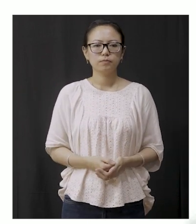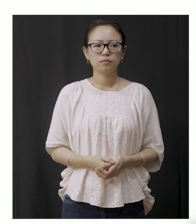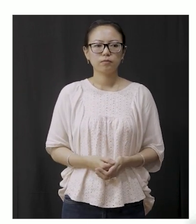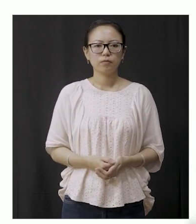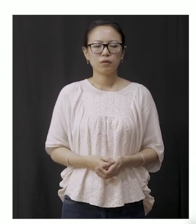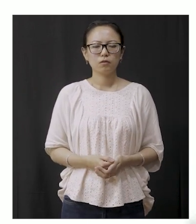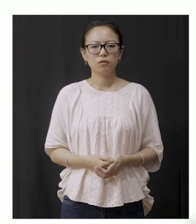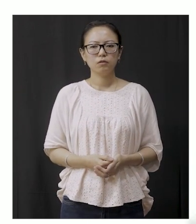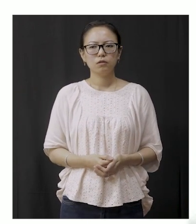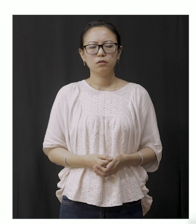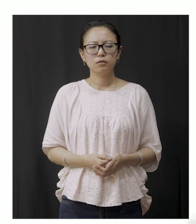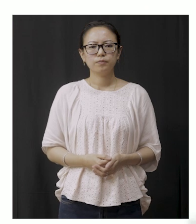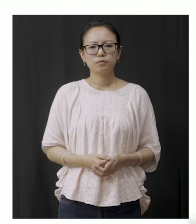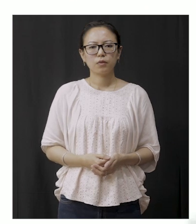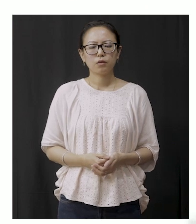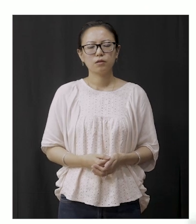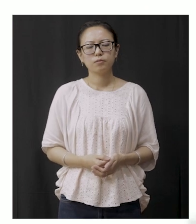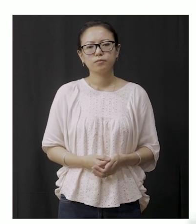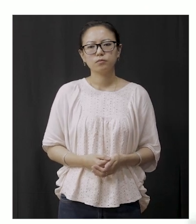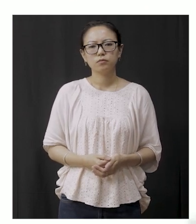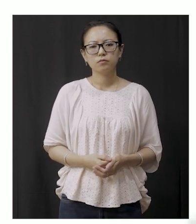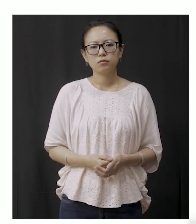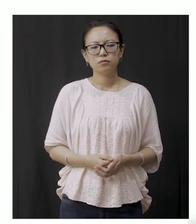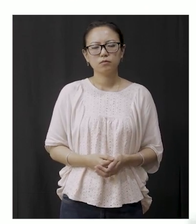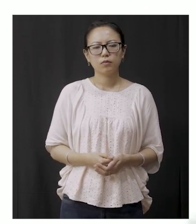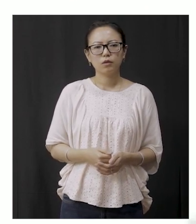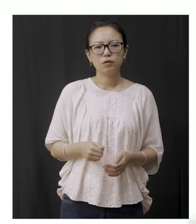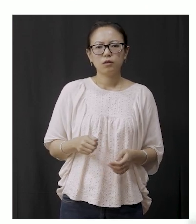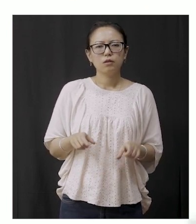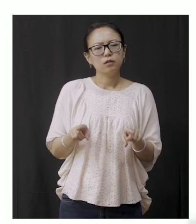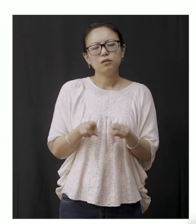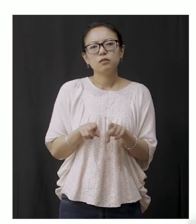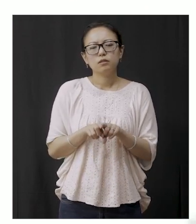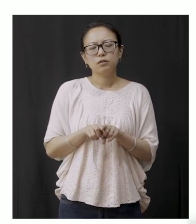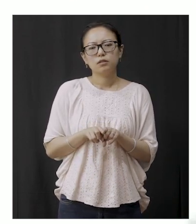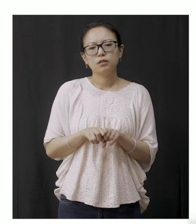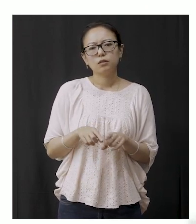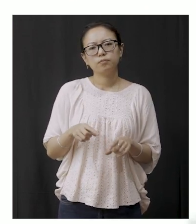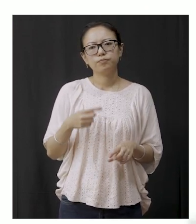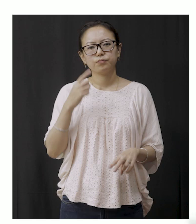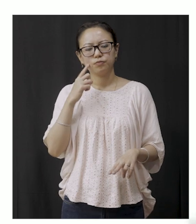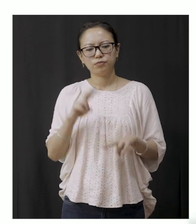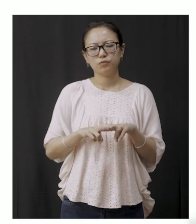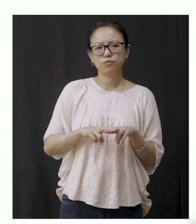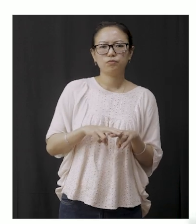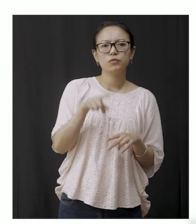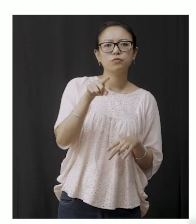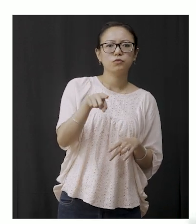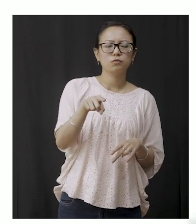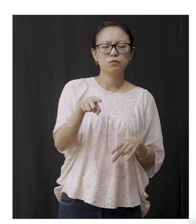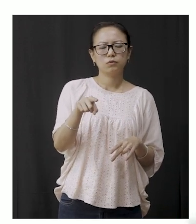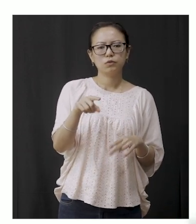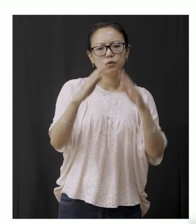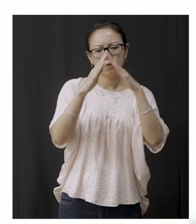we stay there, and when we close the door, and while we sleep, we feel protected, right? Since we are in our own house, we have closed the door,